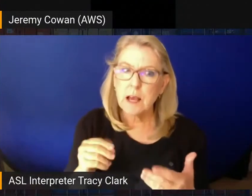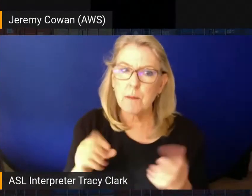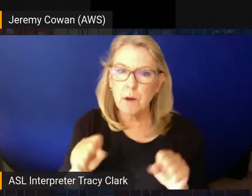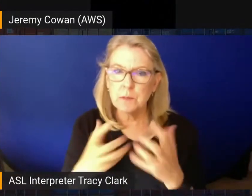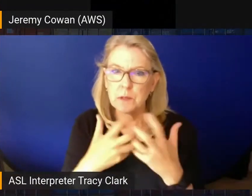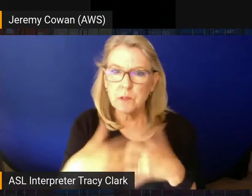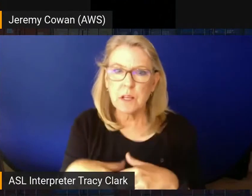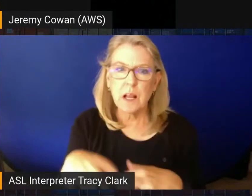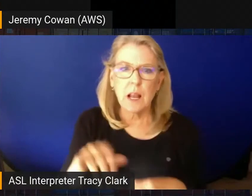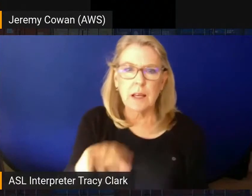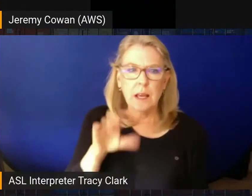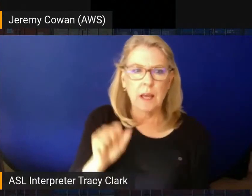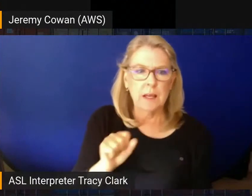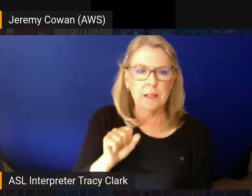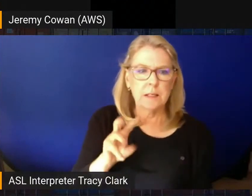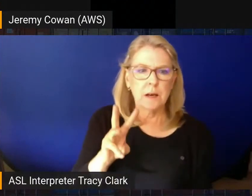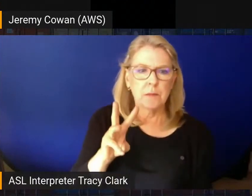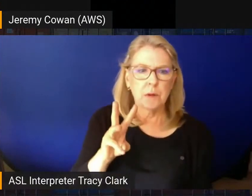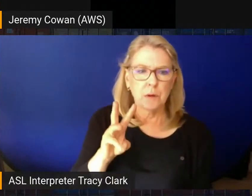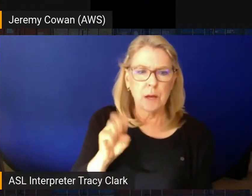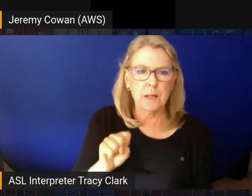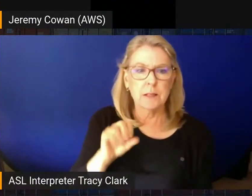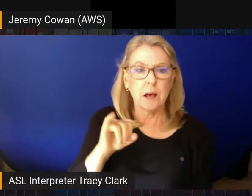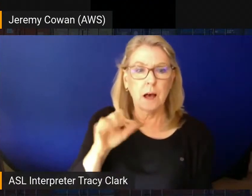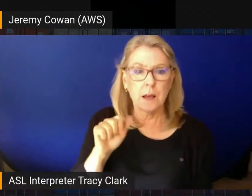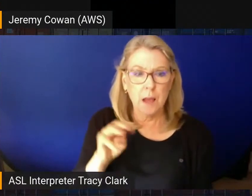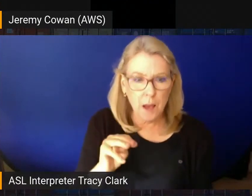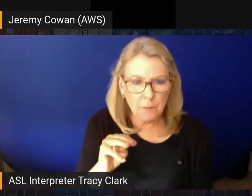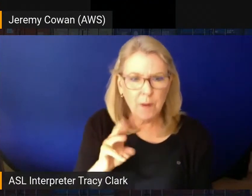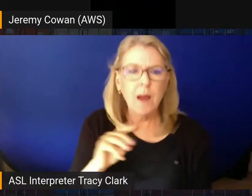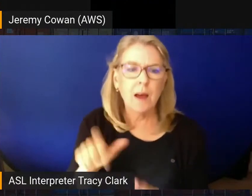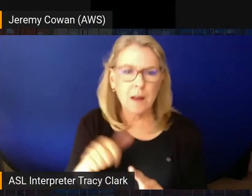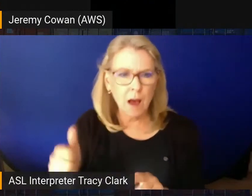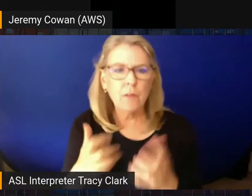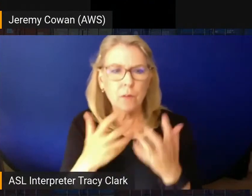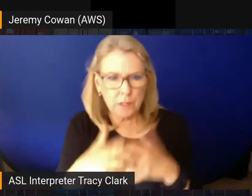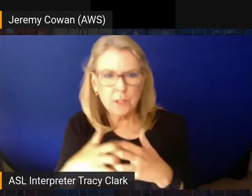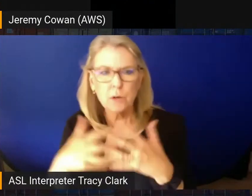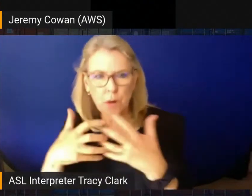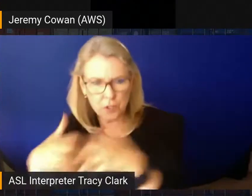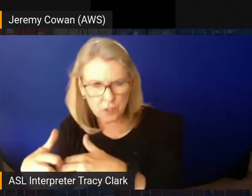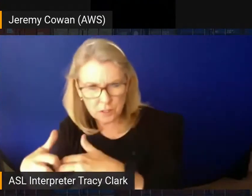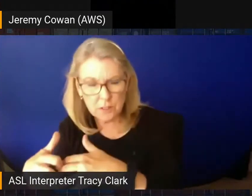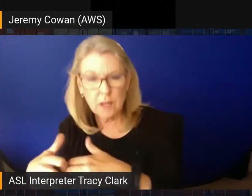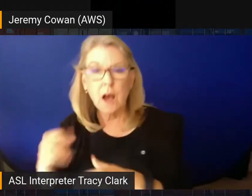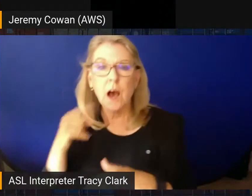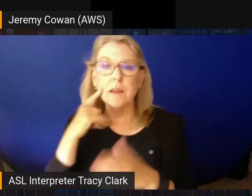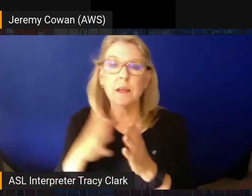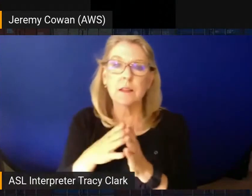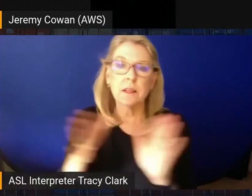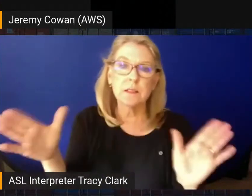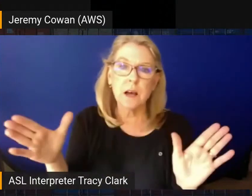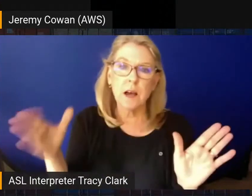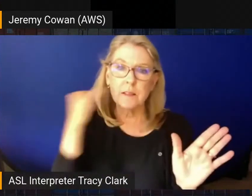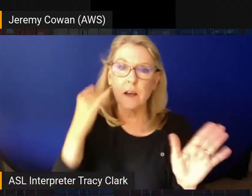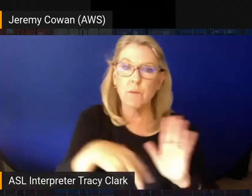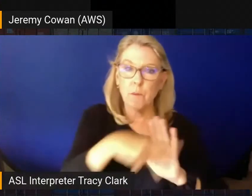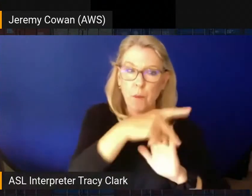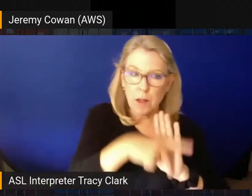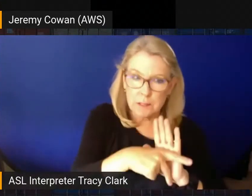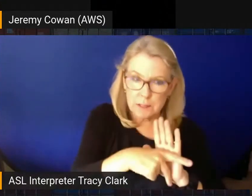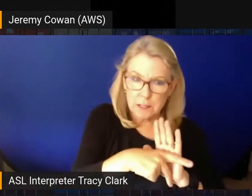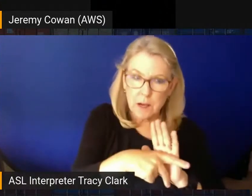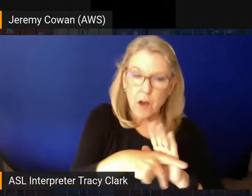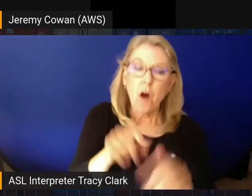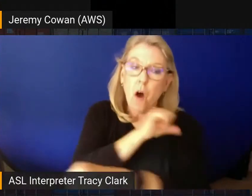the future. So I think the entire realm of policy and authorization in Kube is something that's going to change